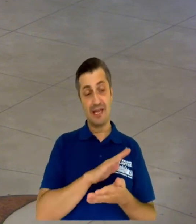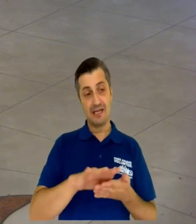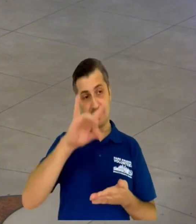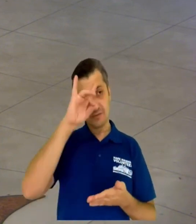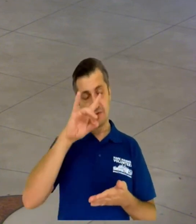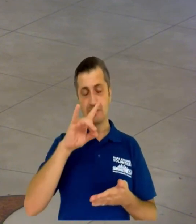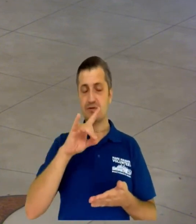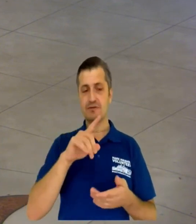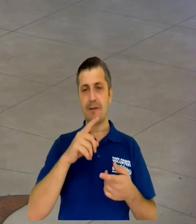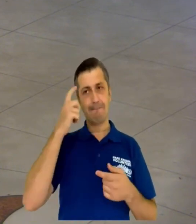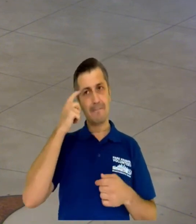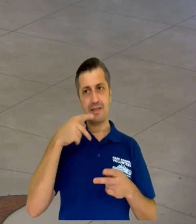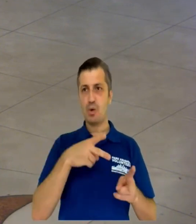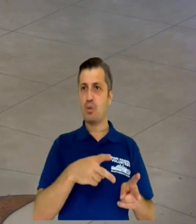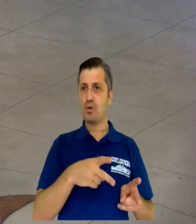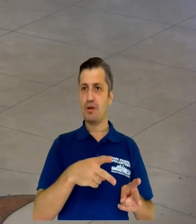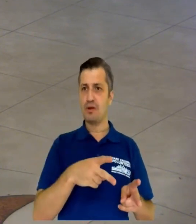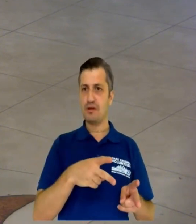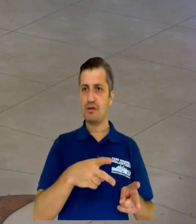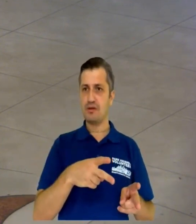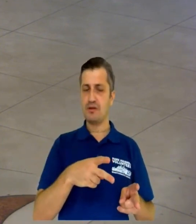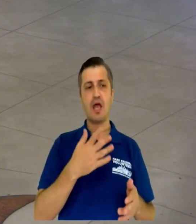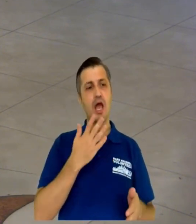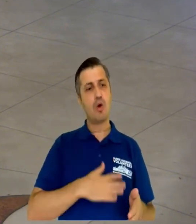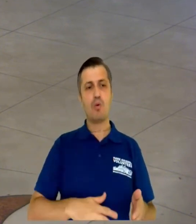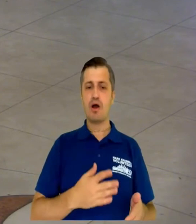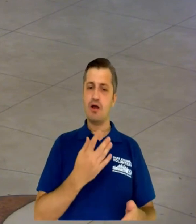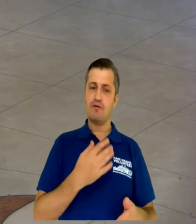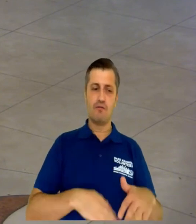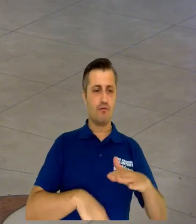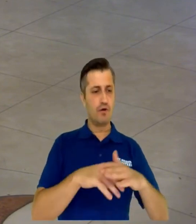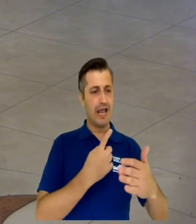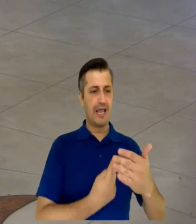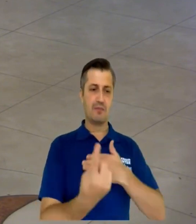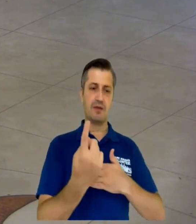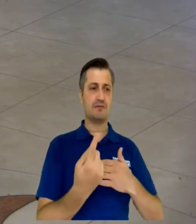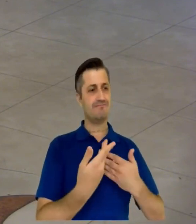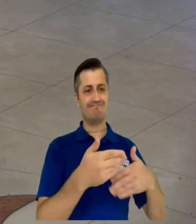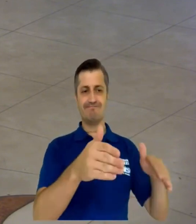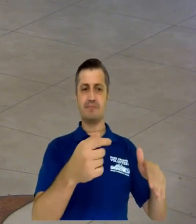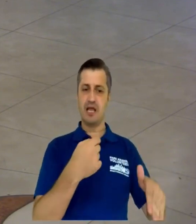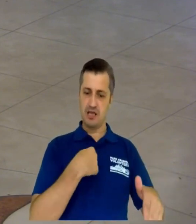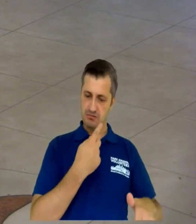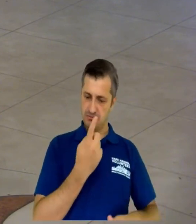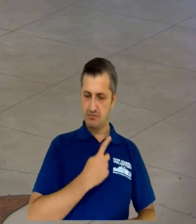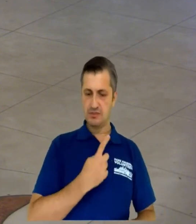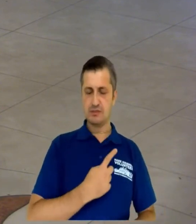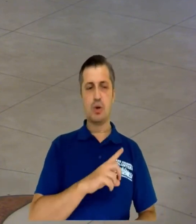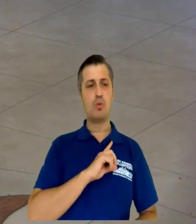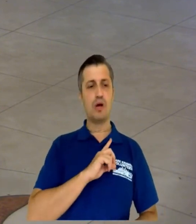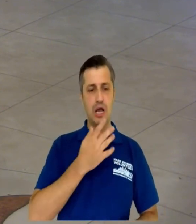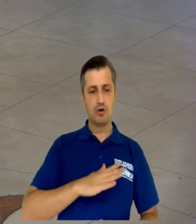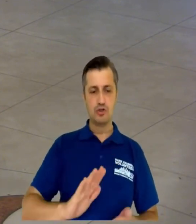So Hiranyakashipu wanted to become fully independent from all physical life because he wanted to enjoy wine